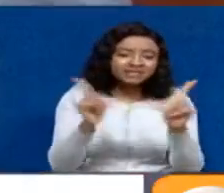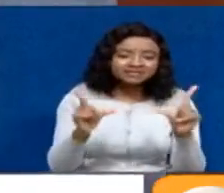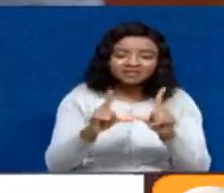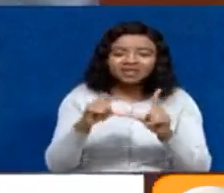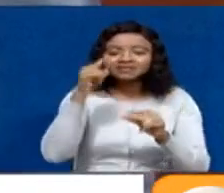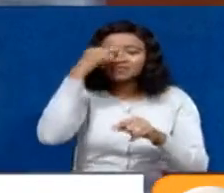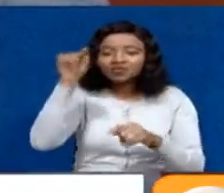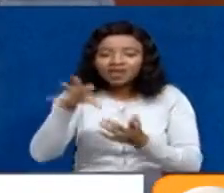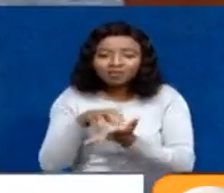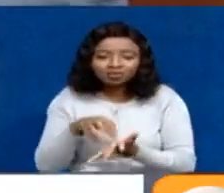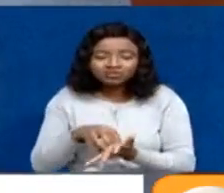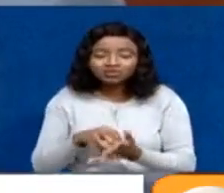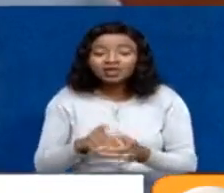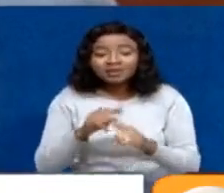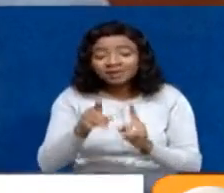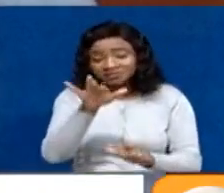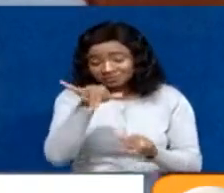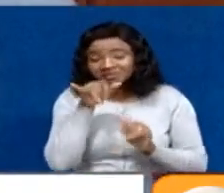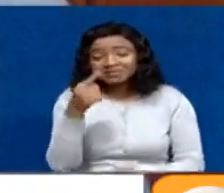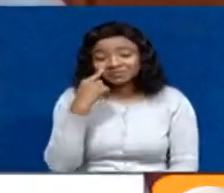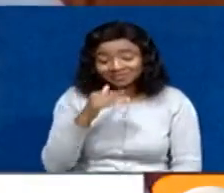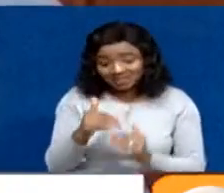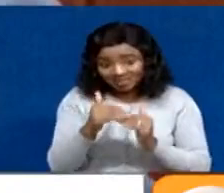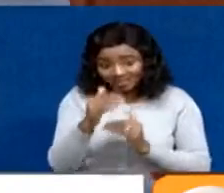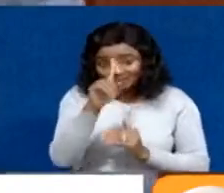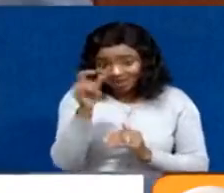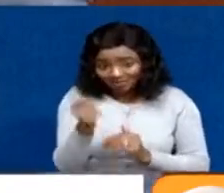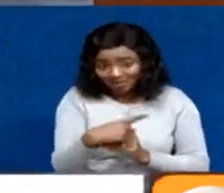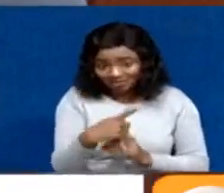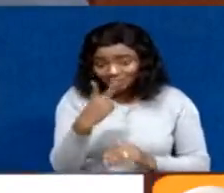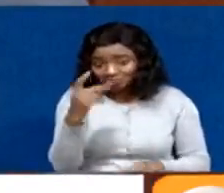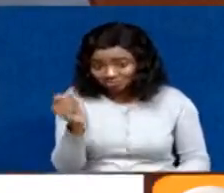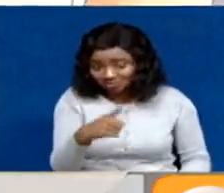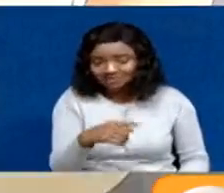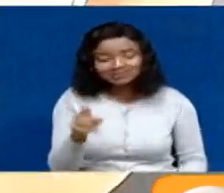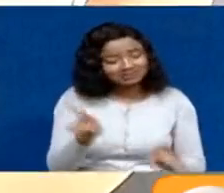that time is coming in a month or two, Mr. Speaker.